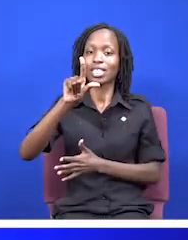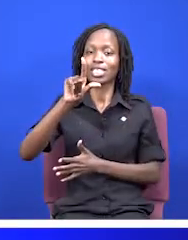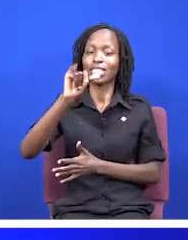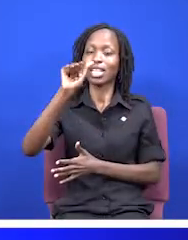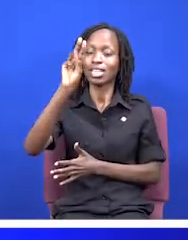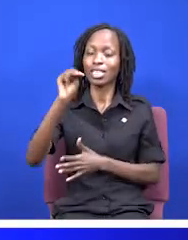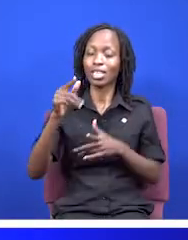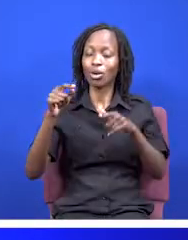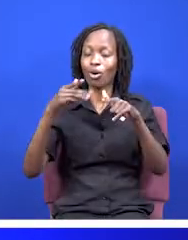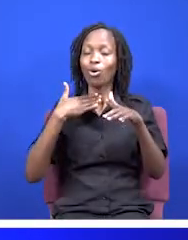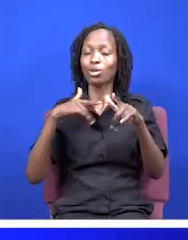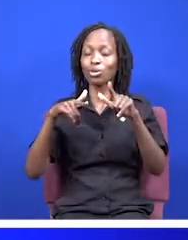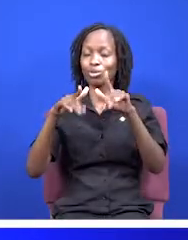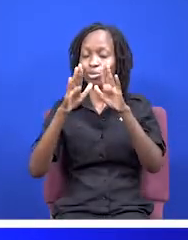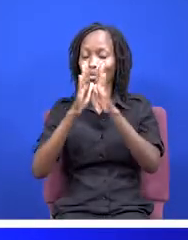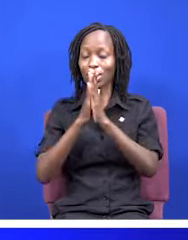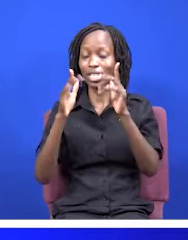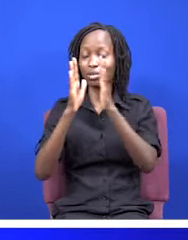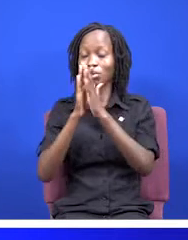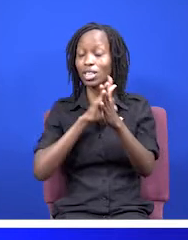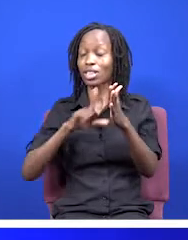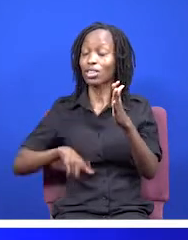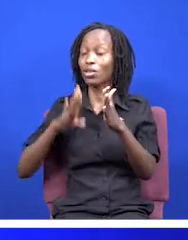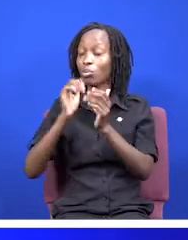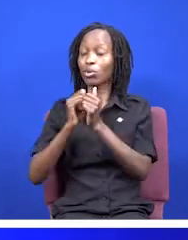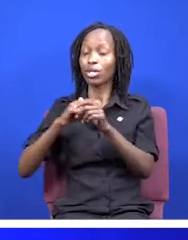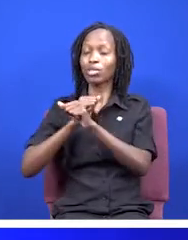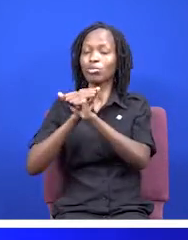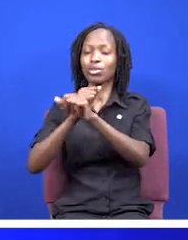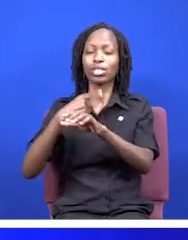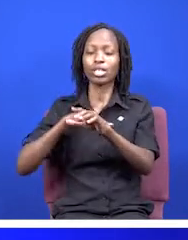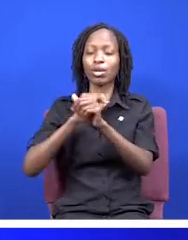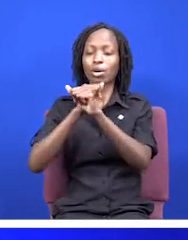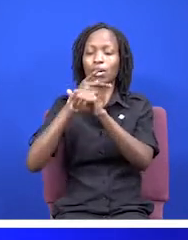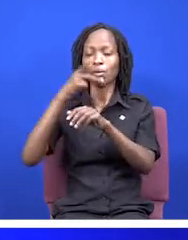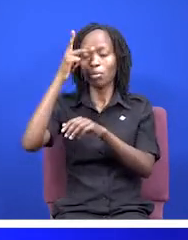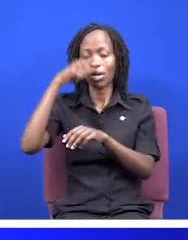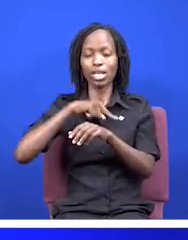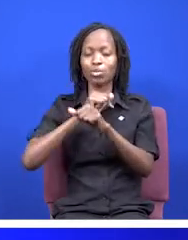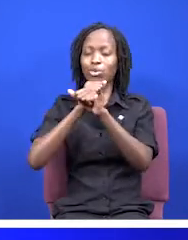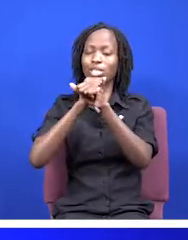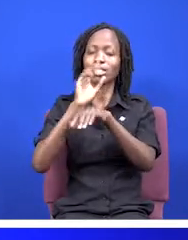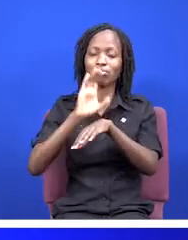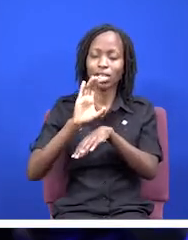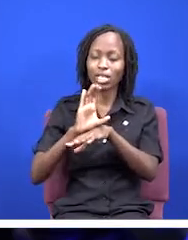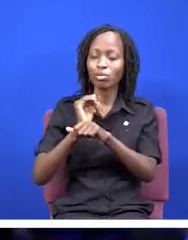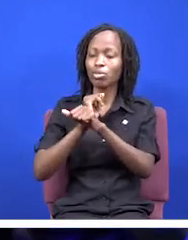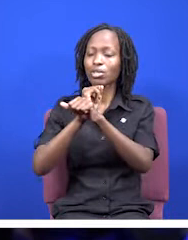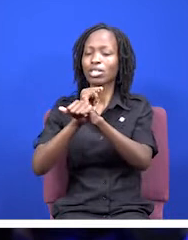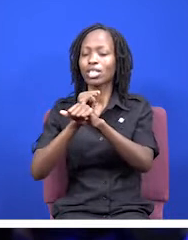today we're gonna pray. Let's pray. Oh God, please just protect us, protect our parents, protect the